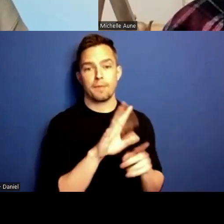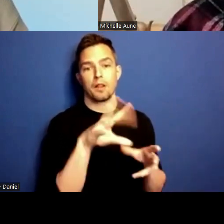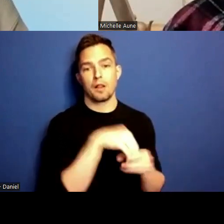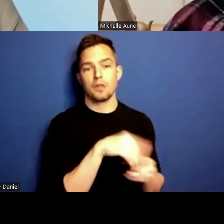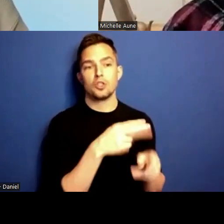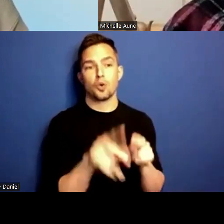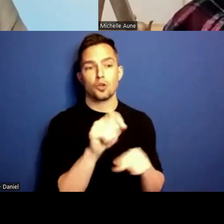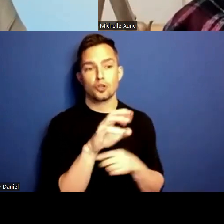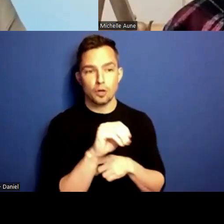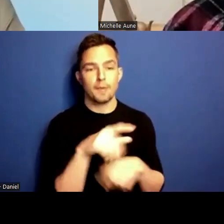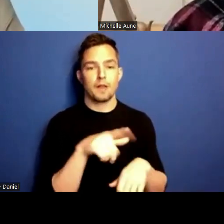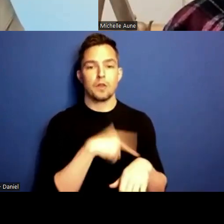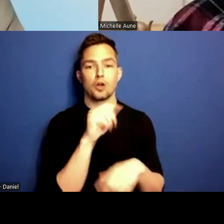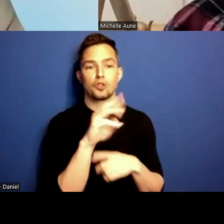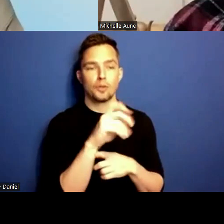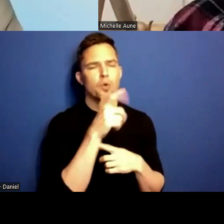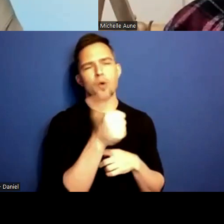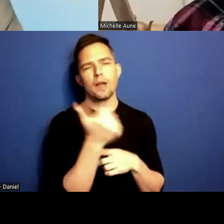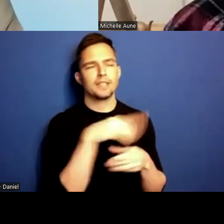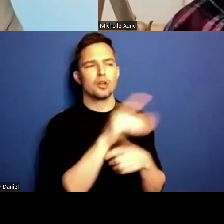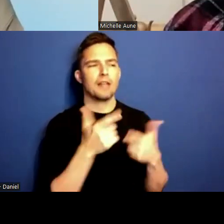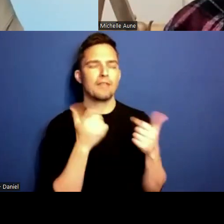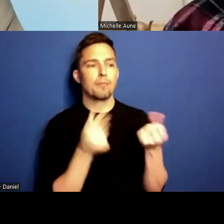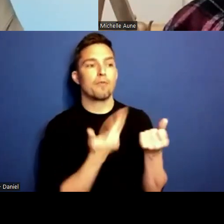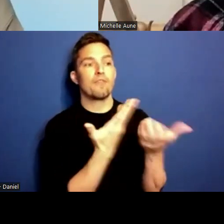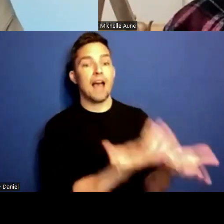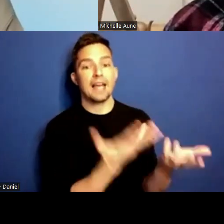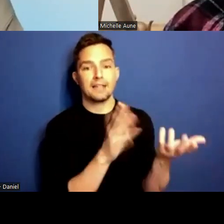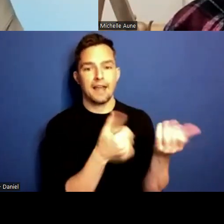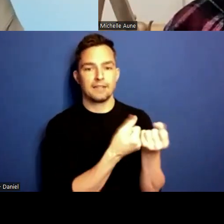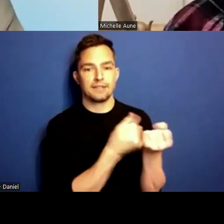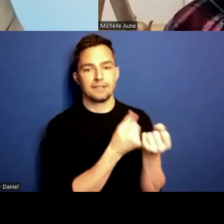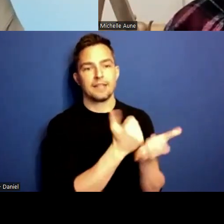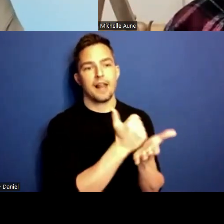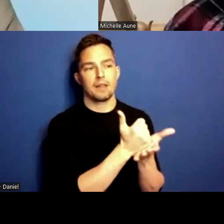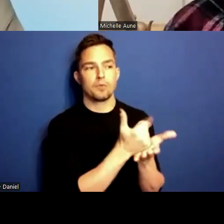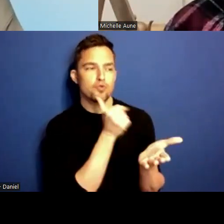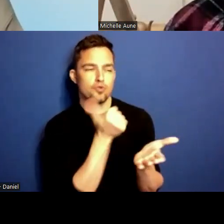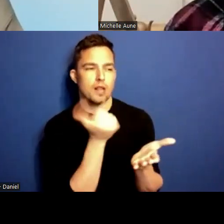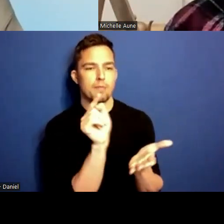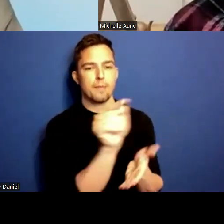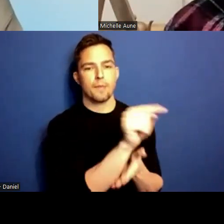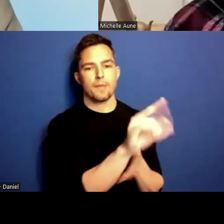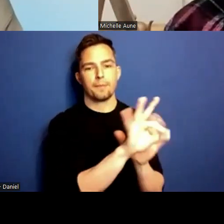long term, who else is in their life that can provide that help or support.